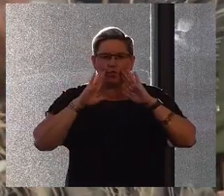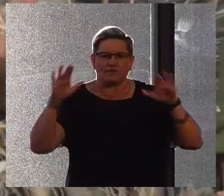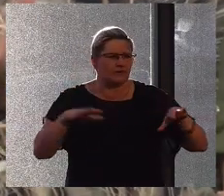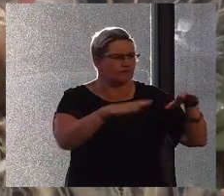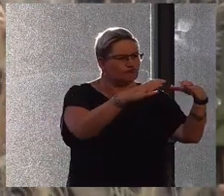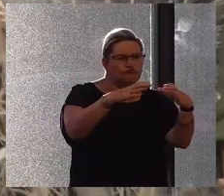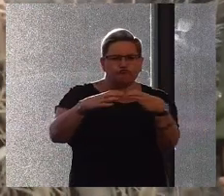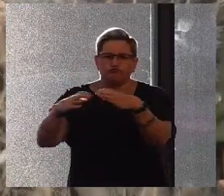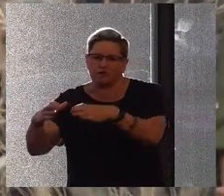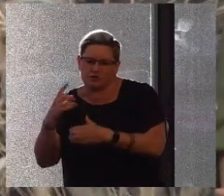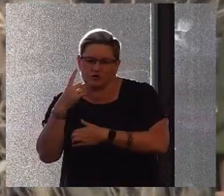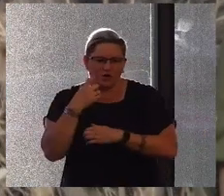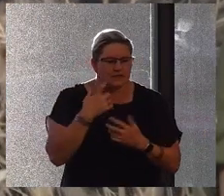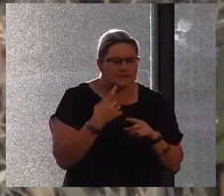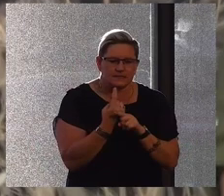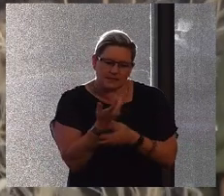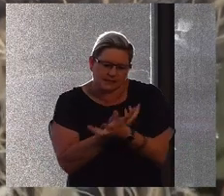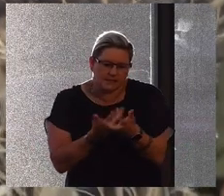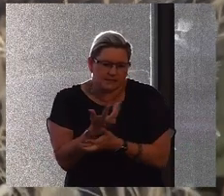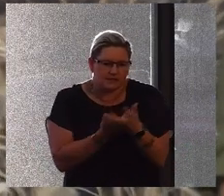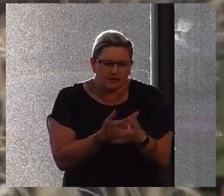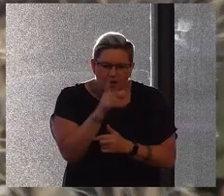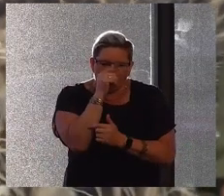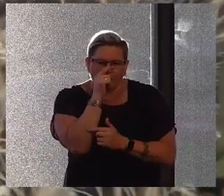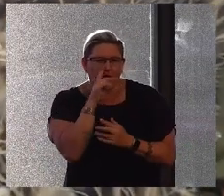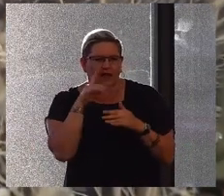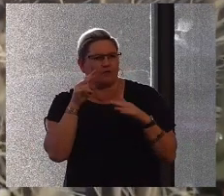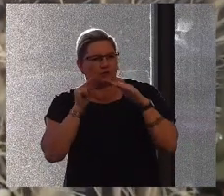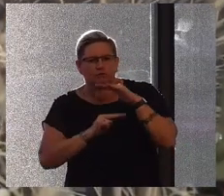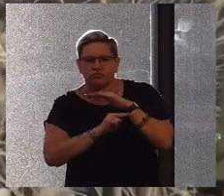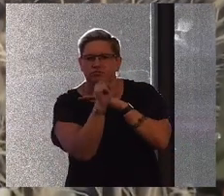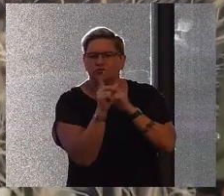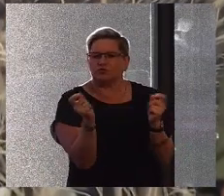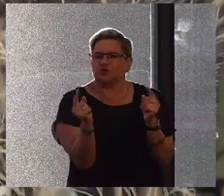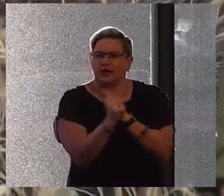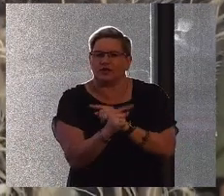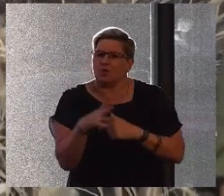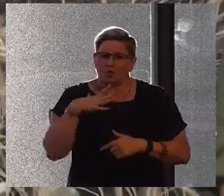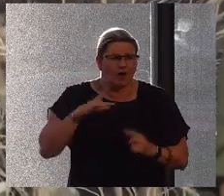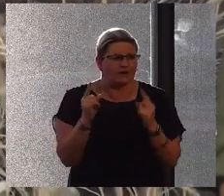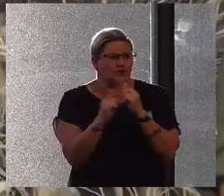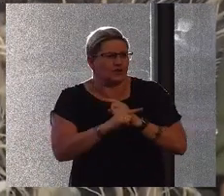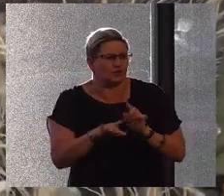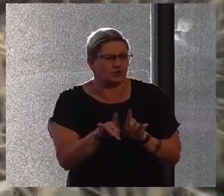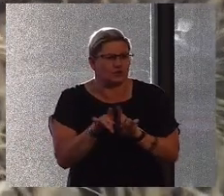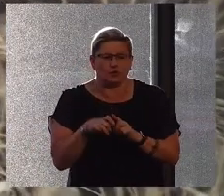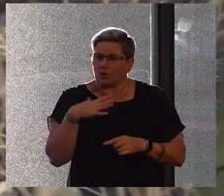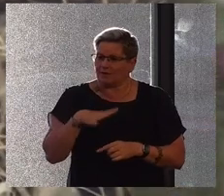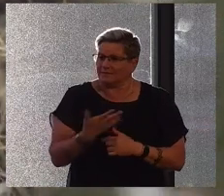being inspired as what's possible and the ability to have, the desire to change.